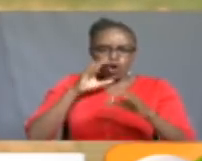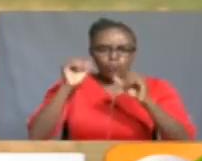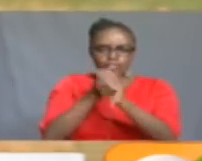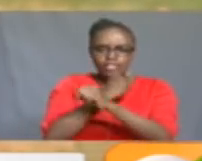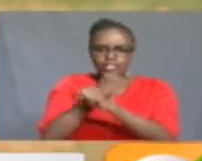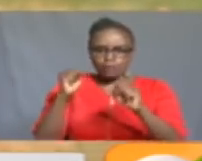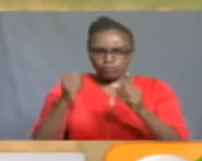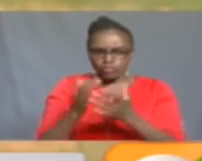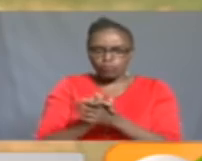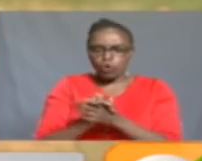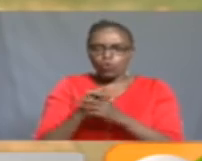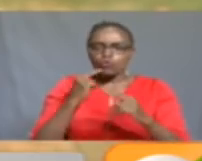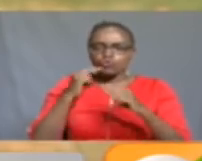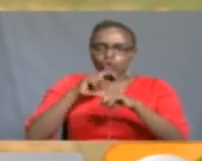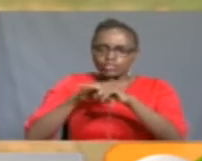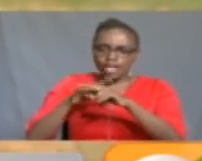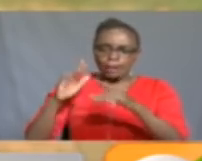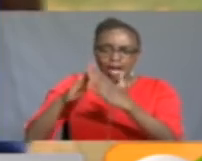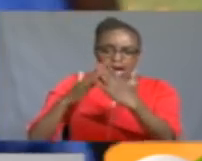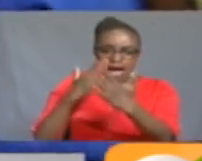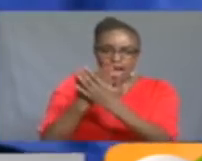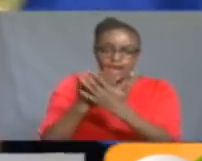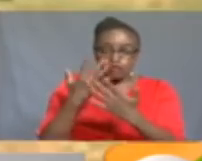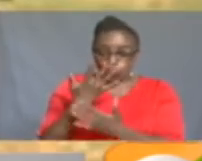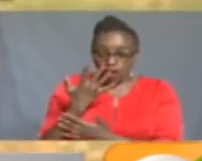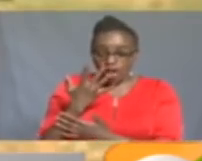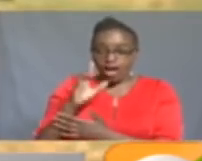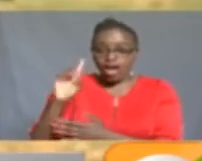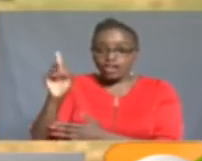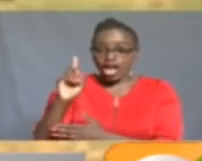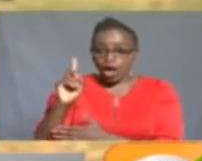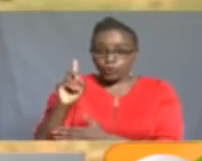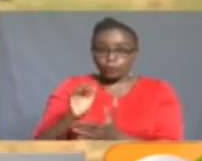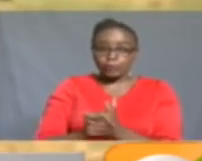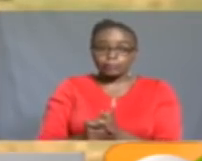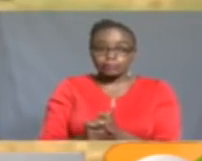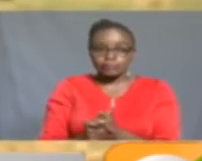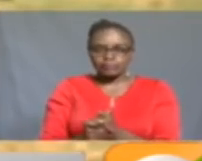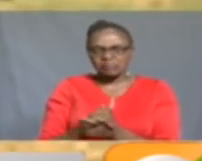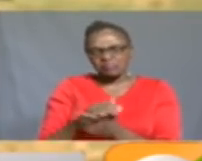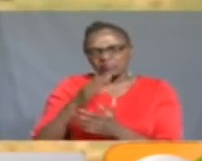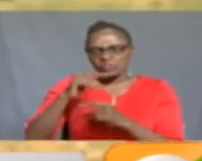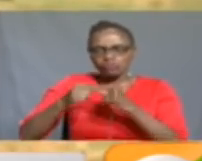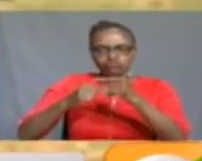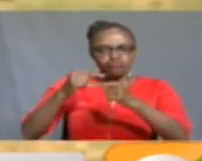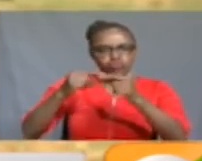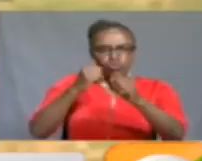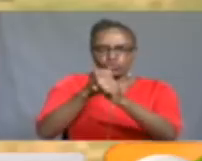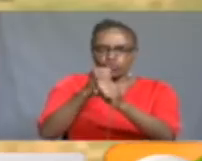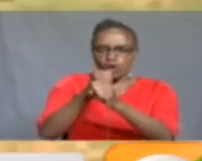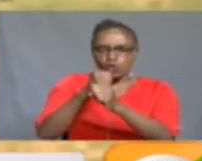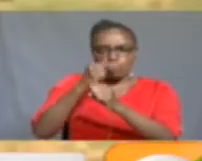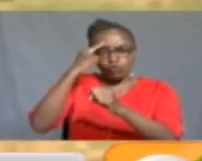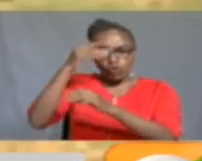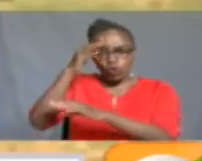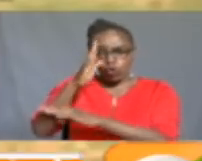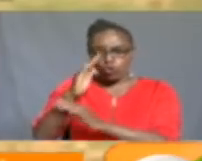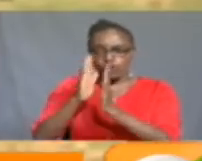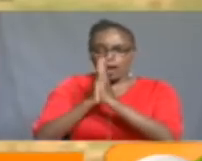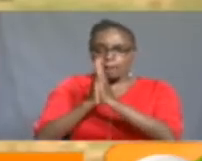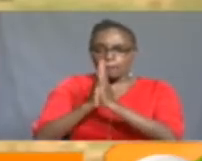kuongea akifika na Nairobi. Nilikuwa tu aendelee tu kuhudumia Mungu